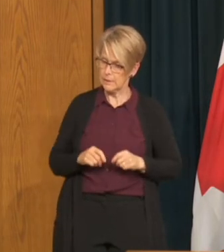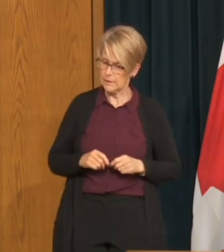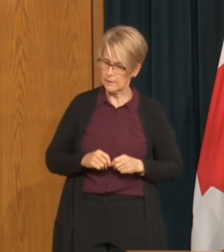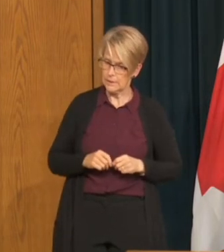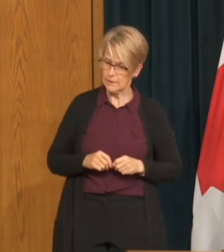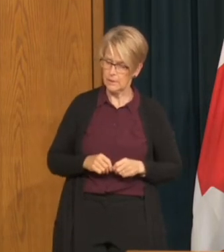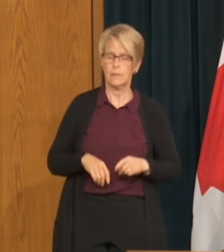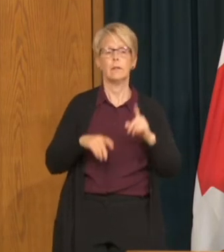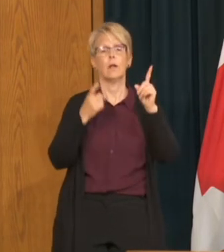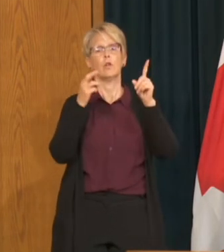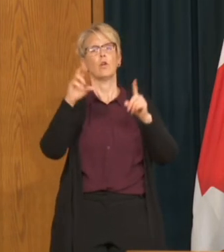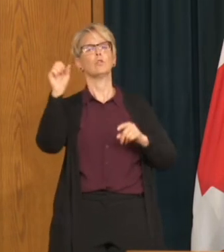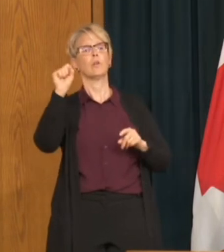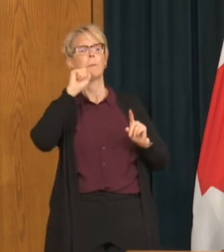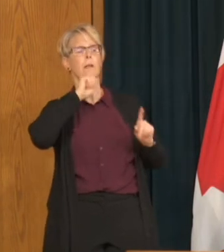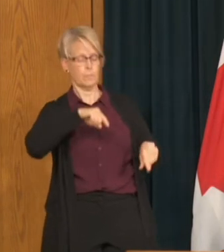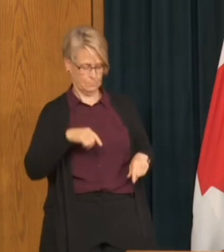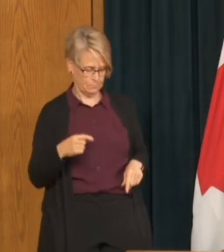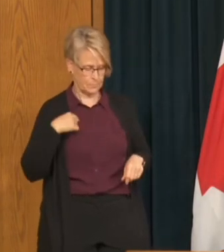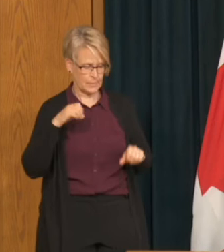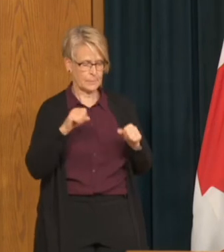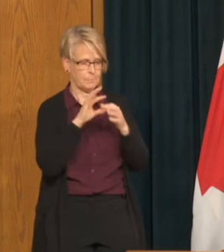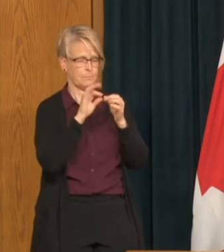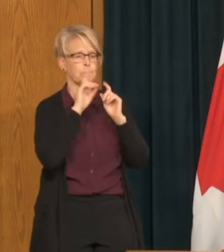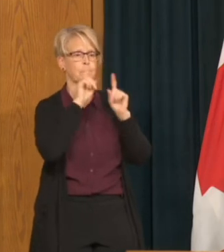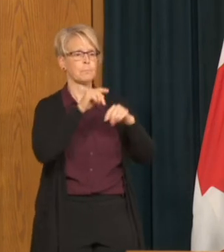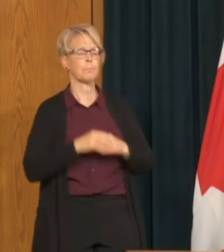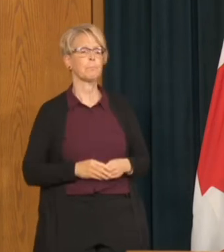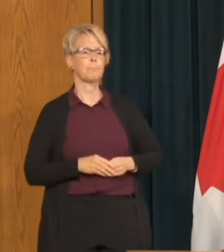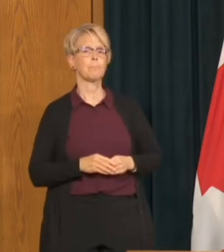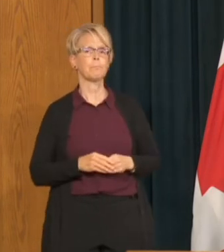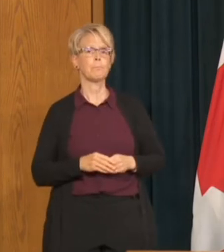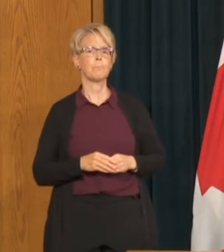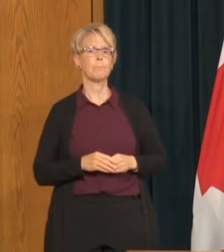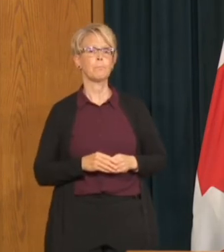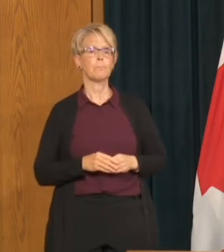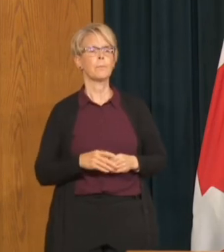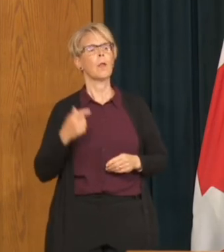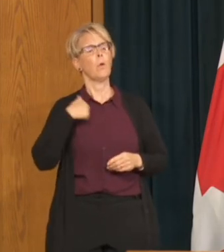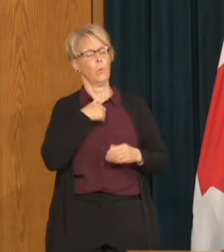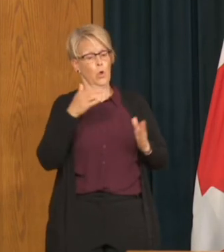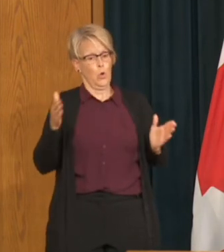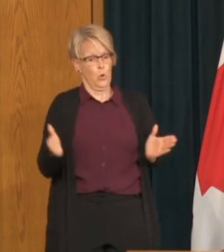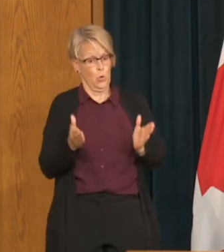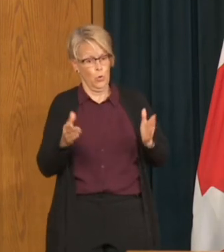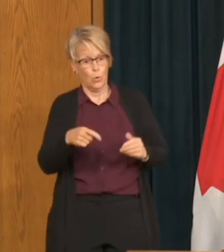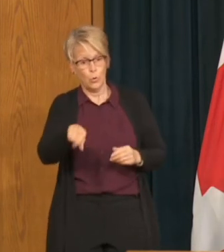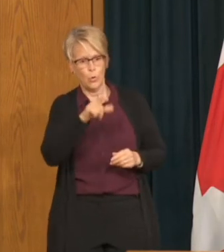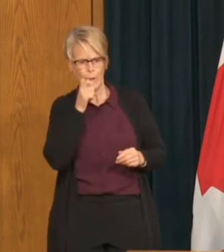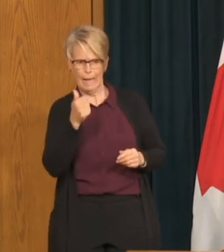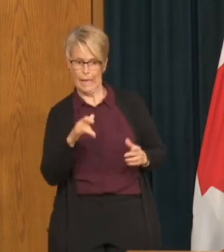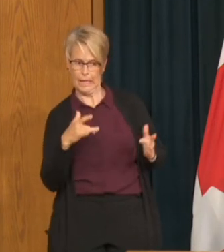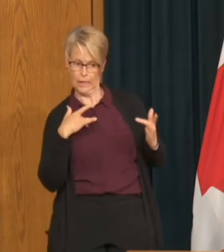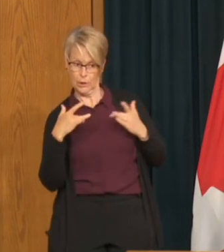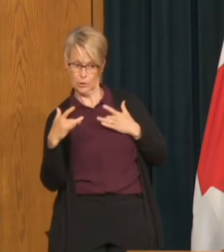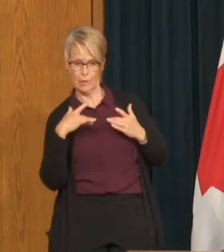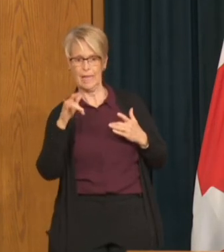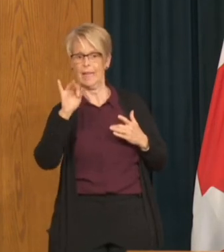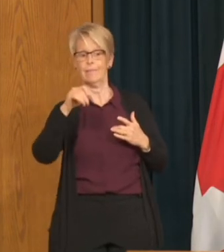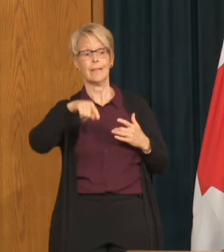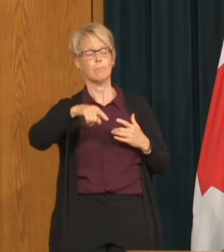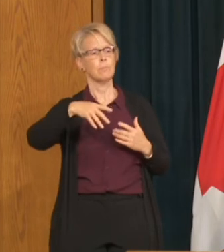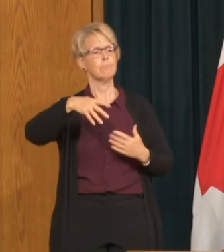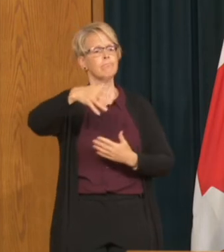So, Dr. Shahab here, I can again speak to that. So we encourage anyone who has any concerns, especially if they're out and